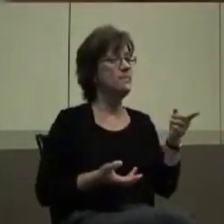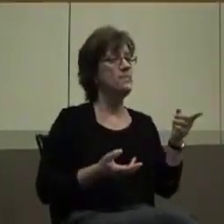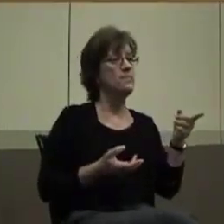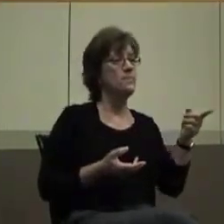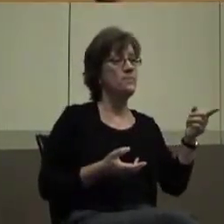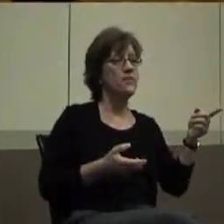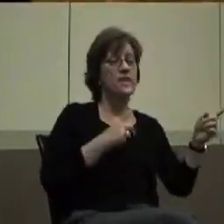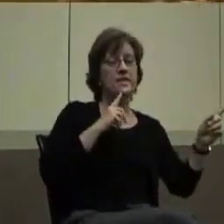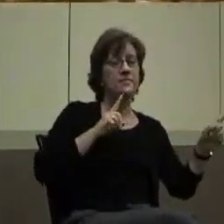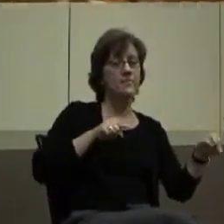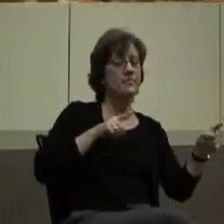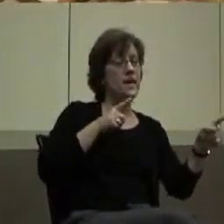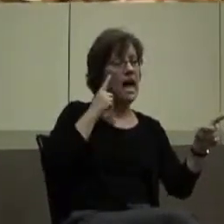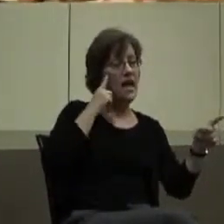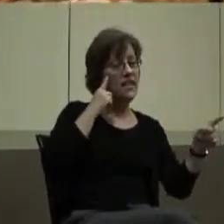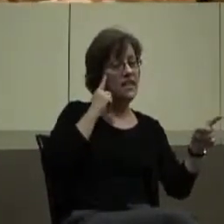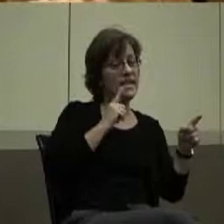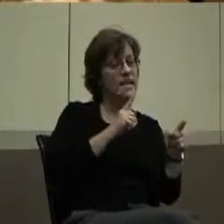it's